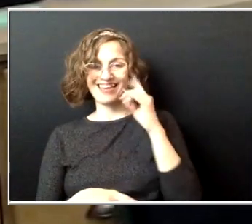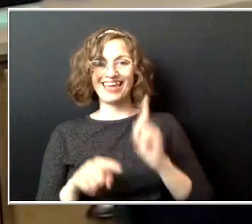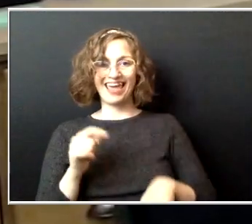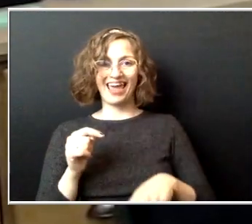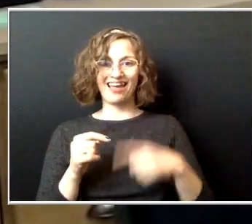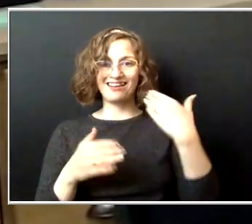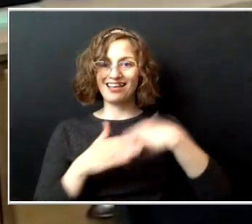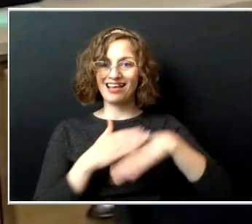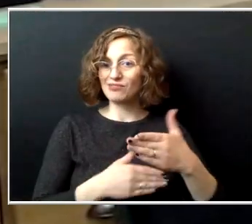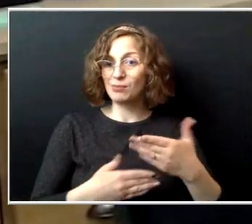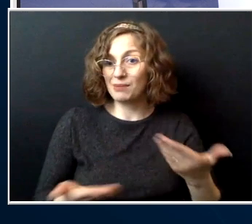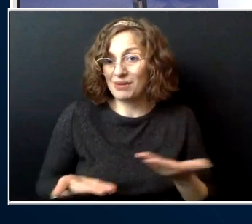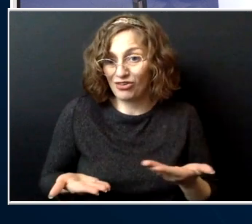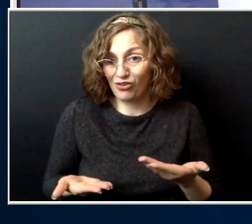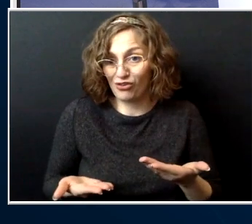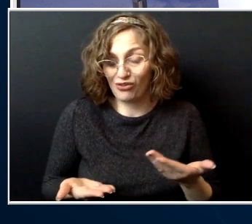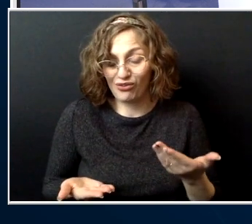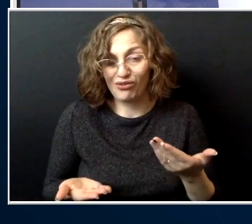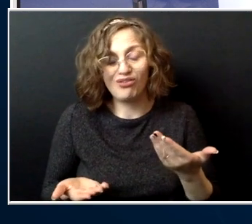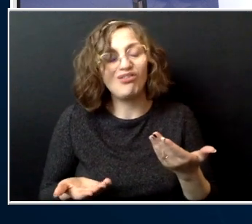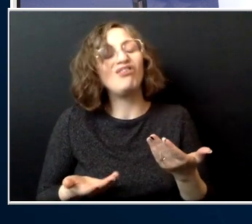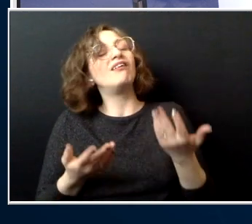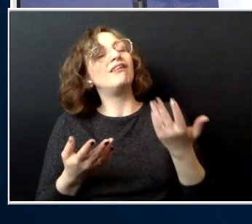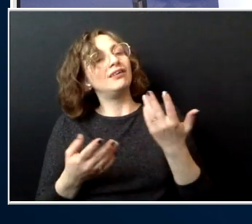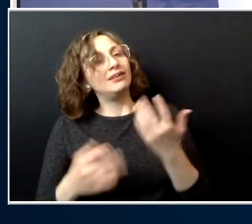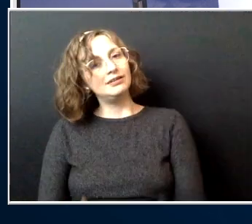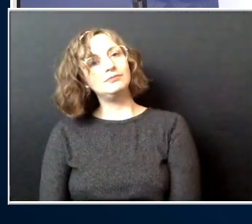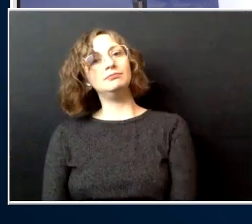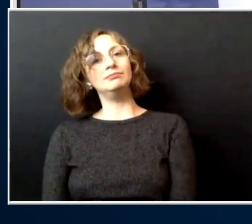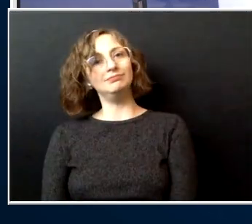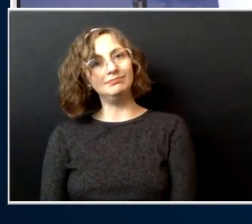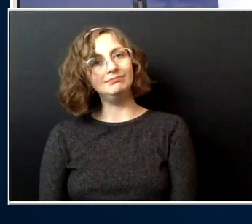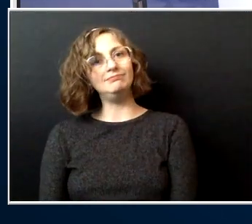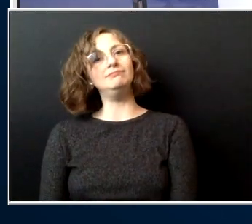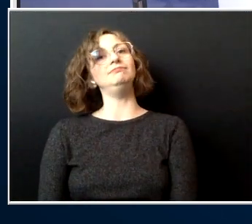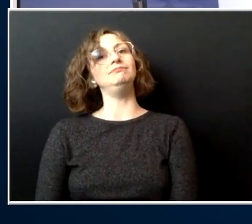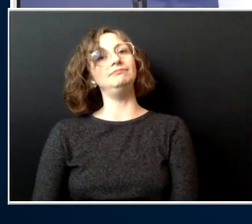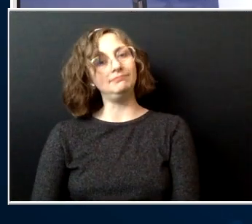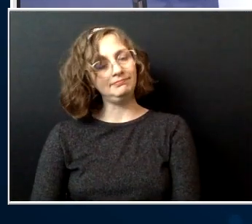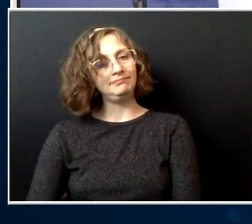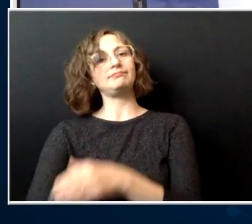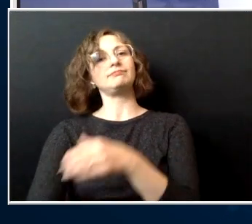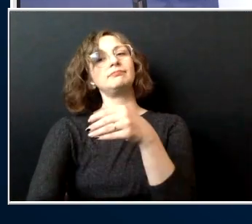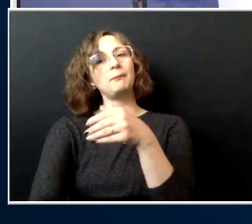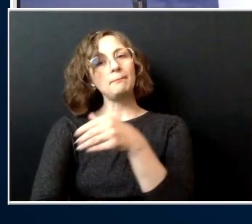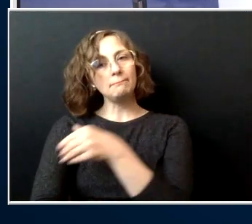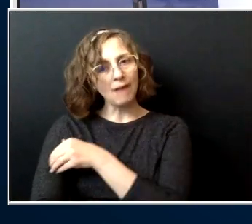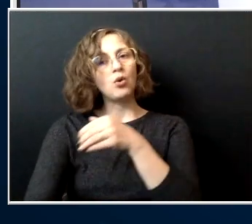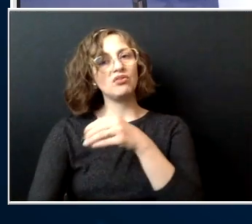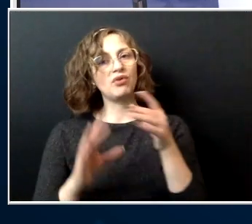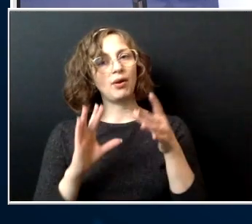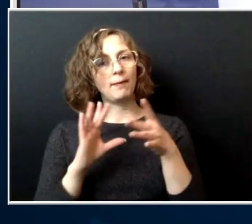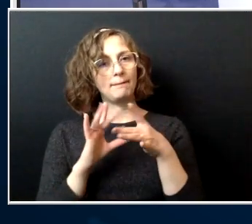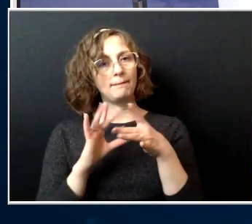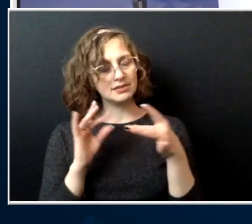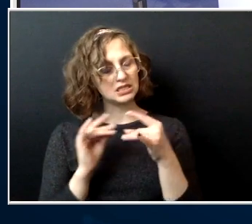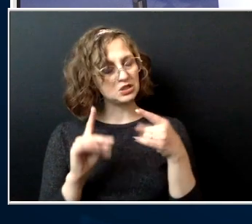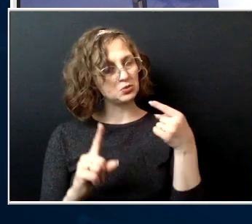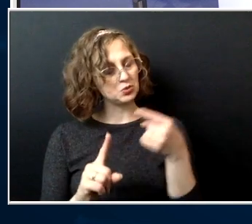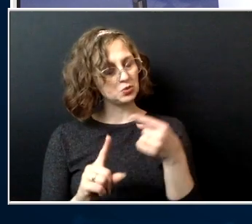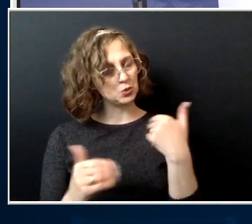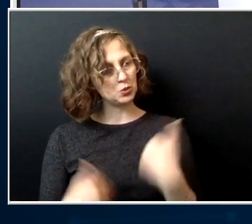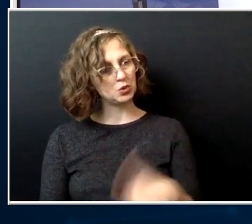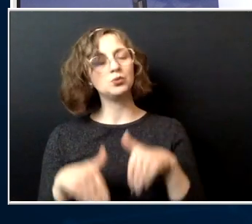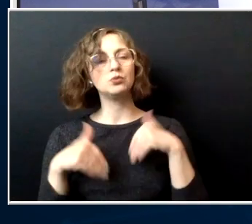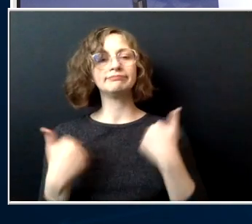here. Yeah, no, that is a powerful, powerful message and point. Okay, this has been